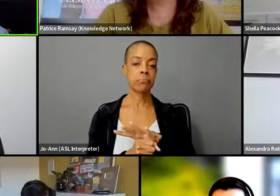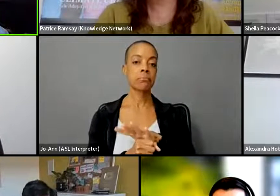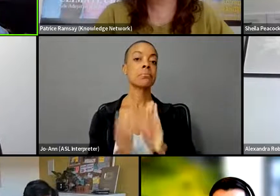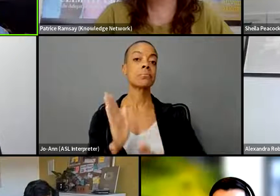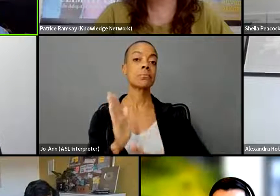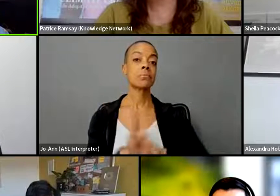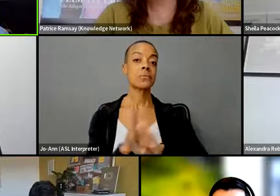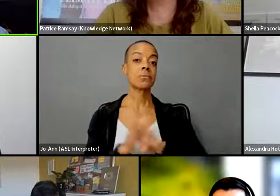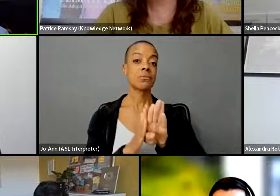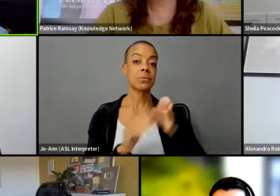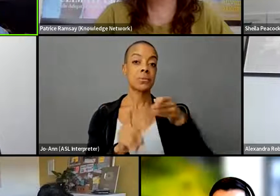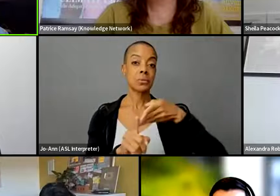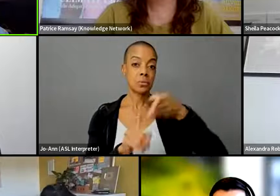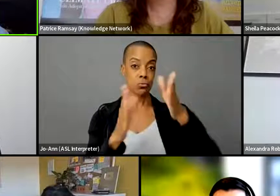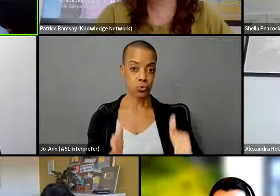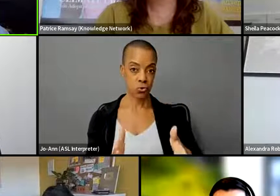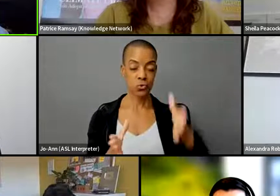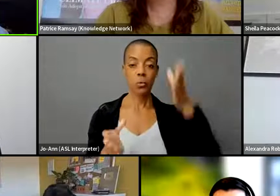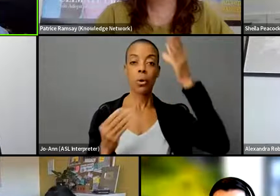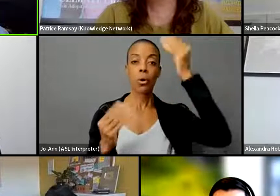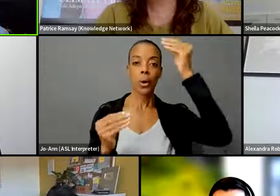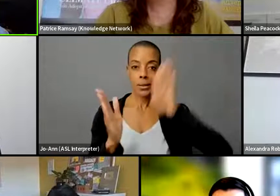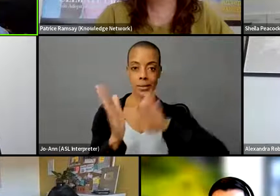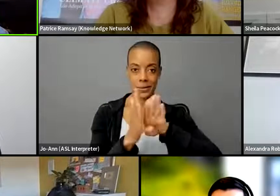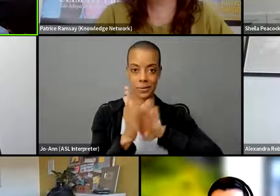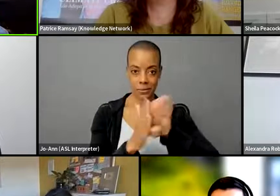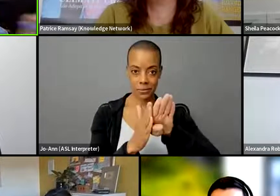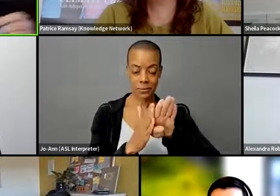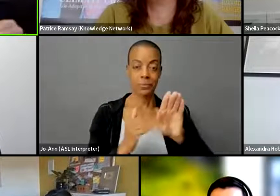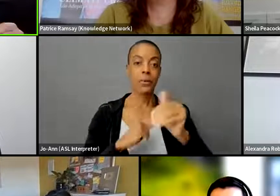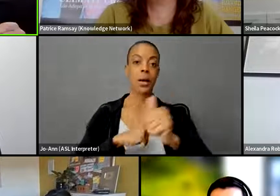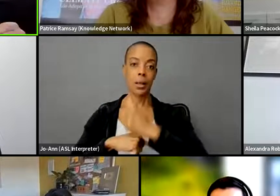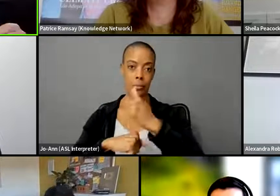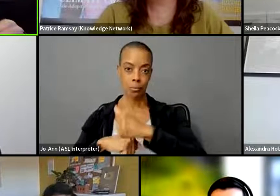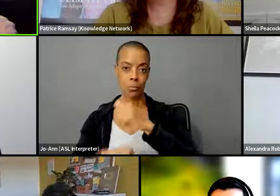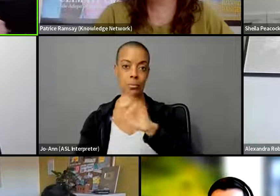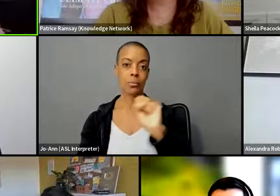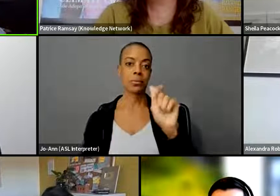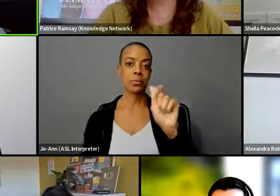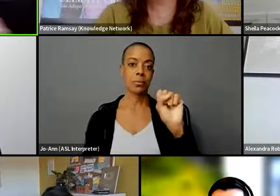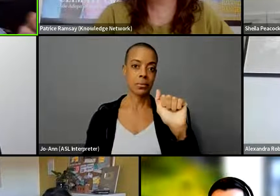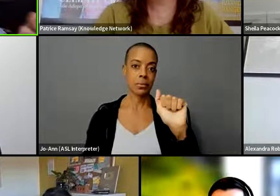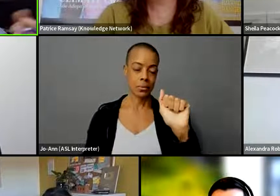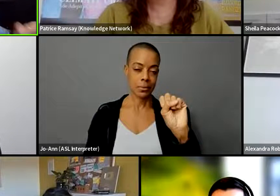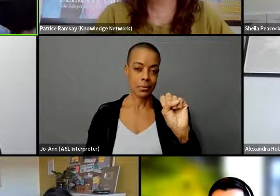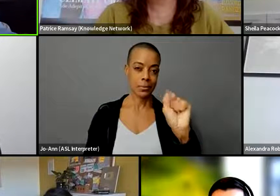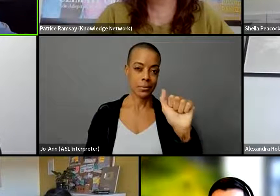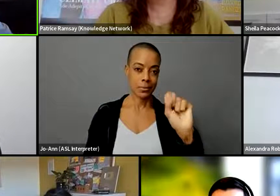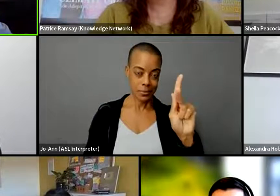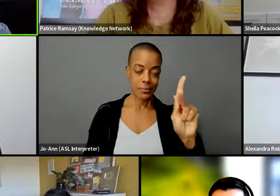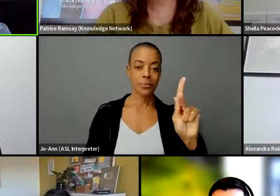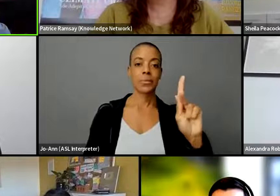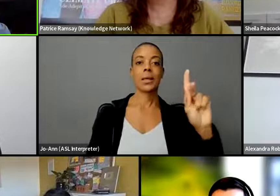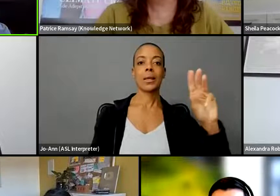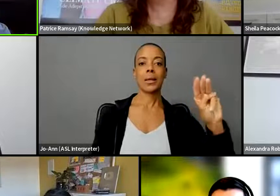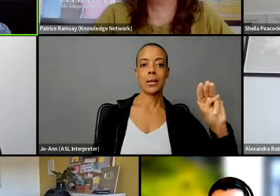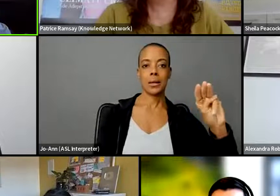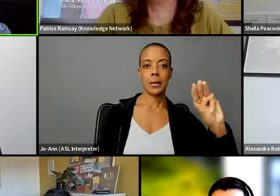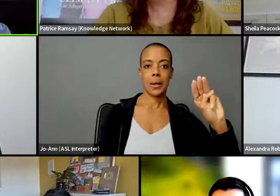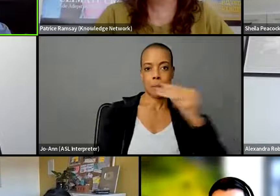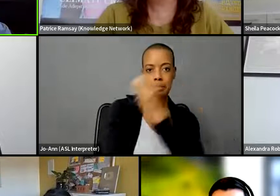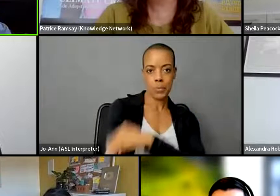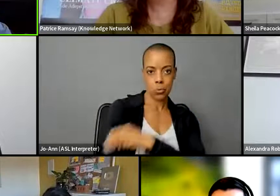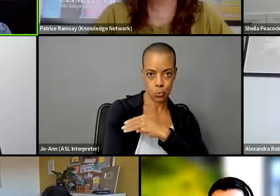specialist, content development person for Alberta, Saskatchewan, and Manitoba. But for today, I can answer questions from